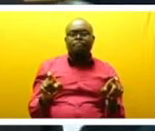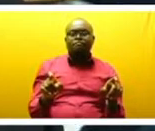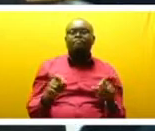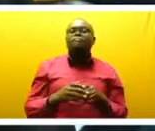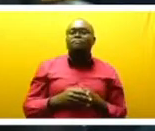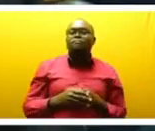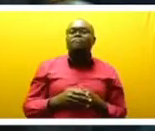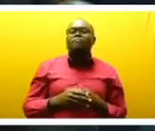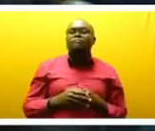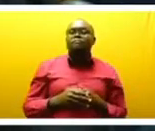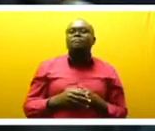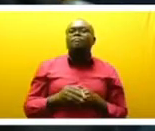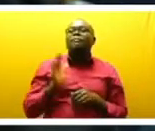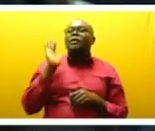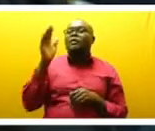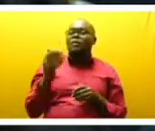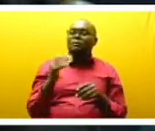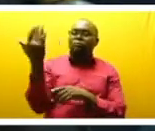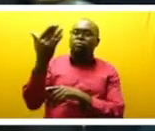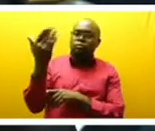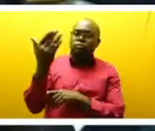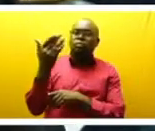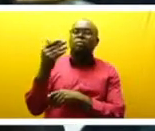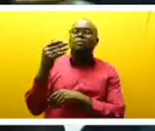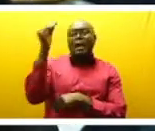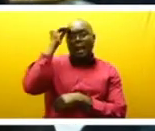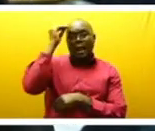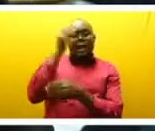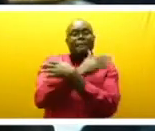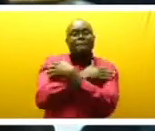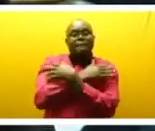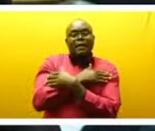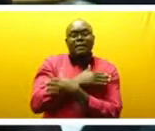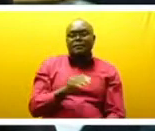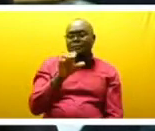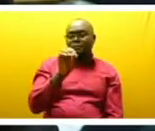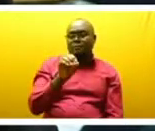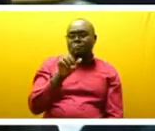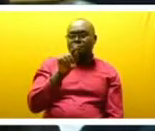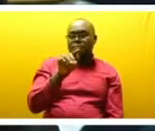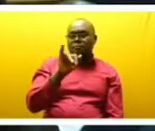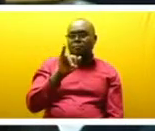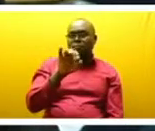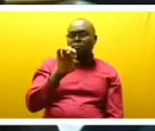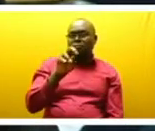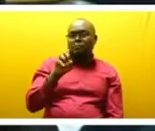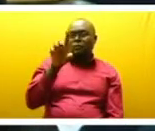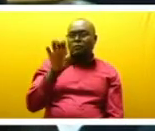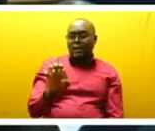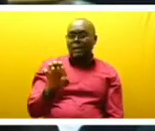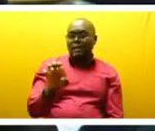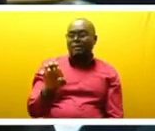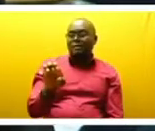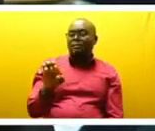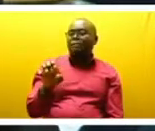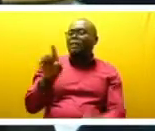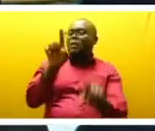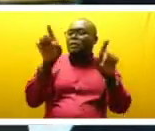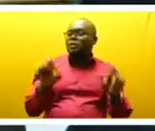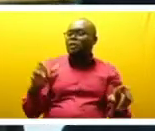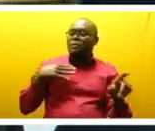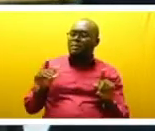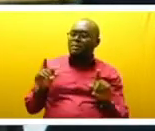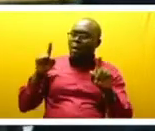and my lords, you'll be addressed by my honourable friend, Mr. Otiende Amolo, particularly on the question of turnout, which was asked